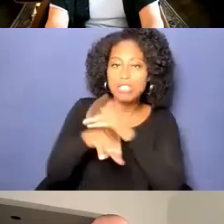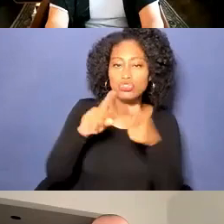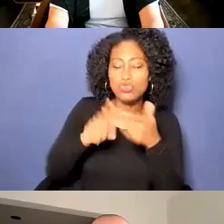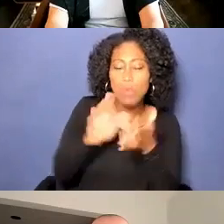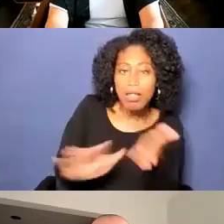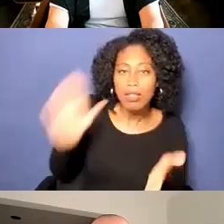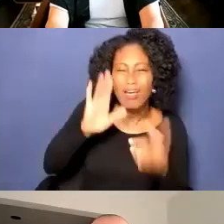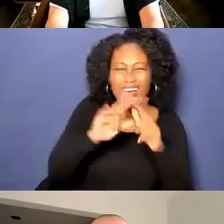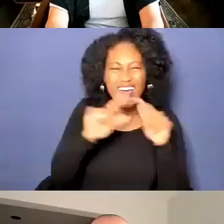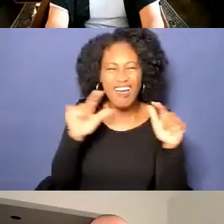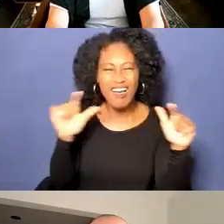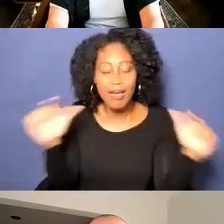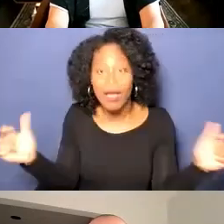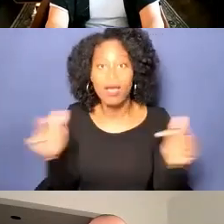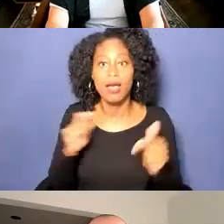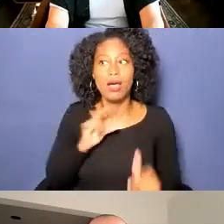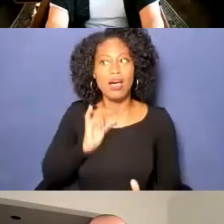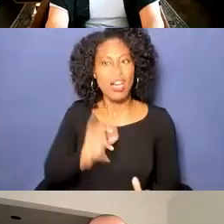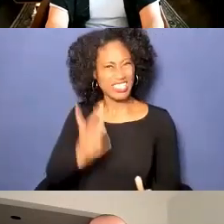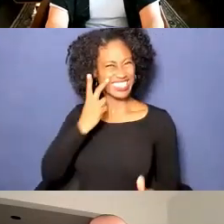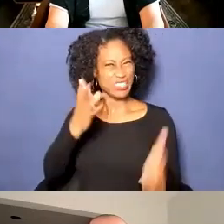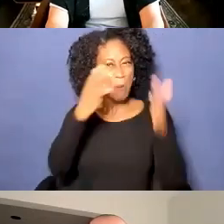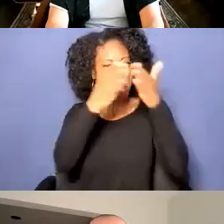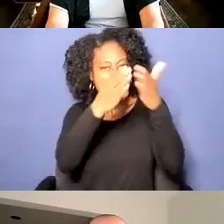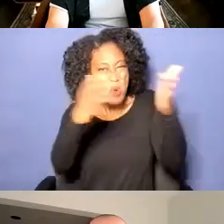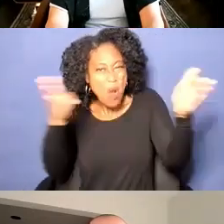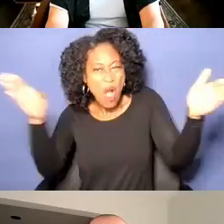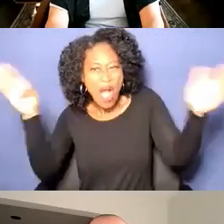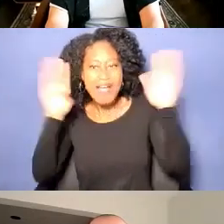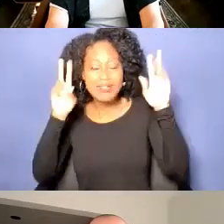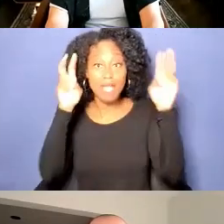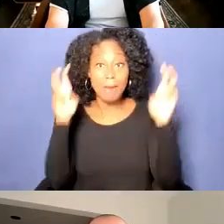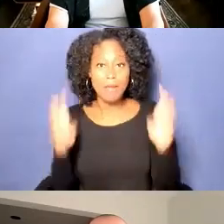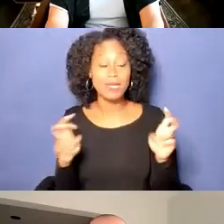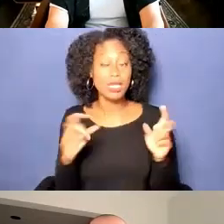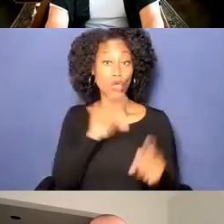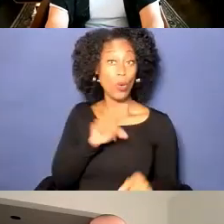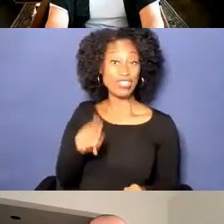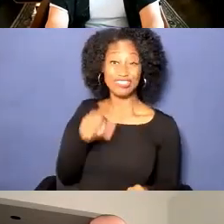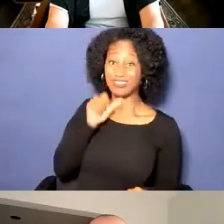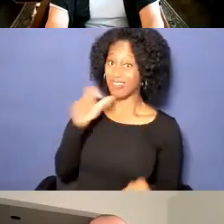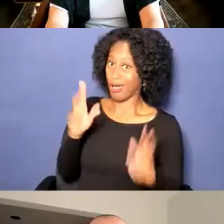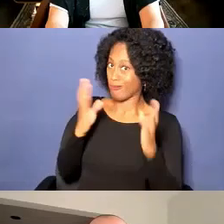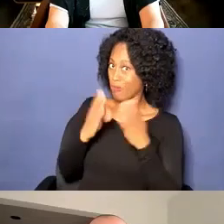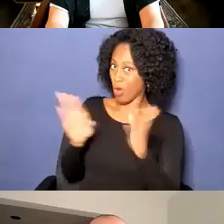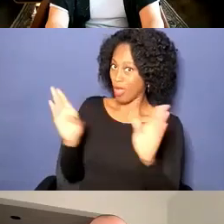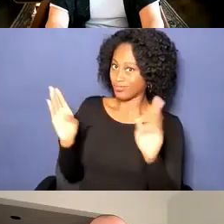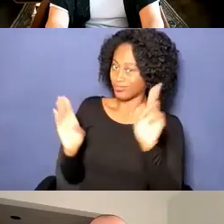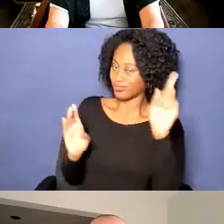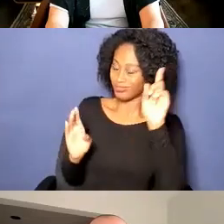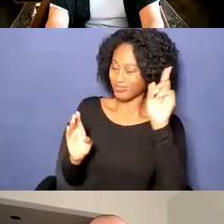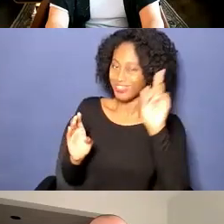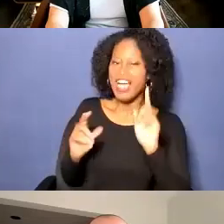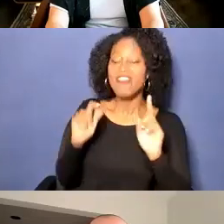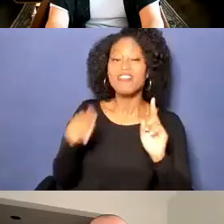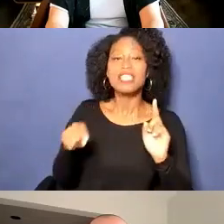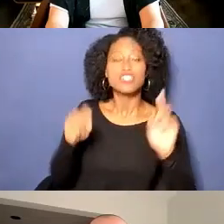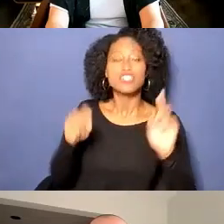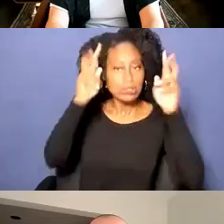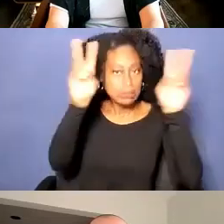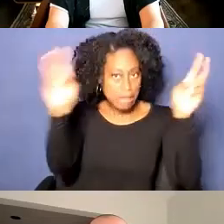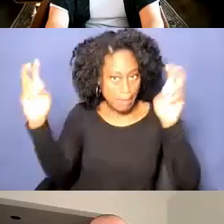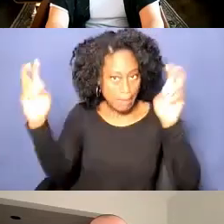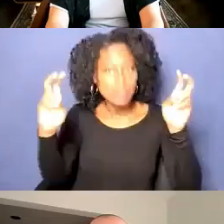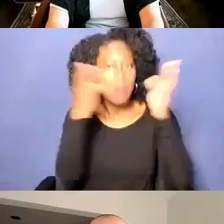the very broad areas, but not the questions. The questions come from you that we are very